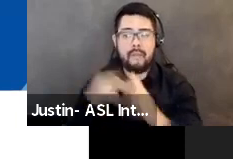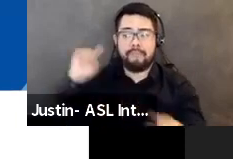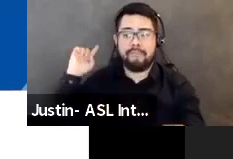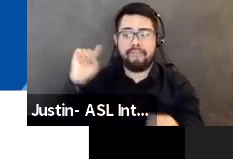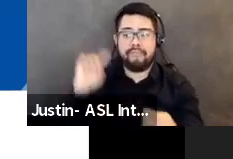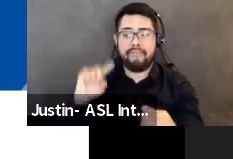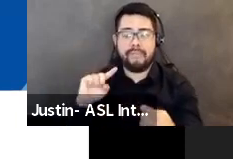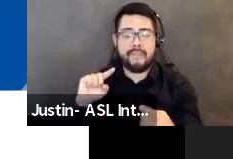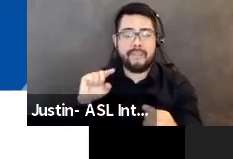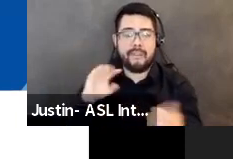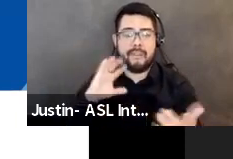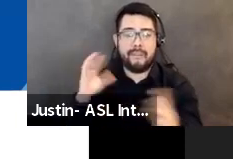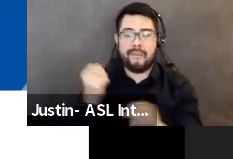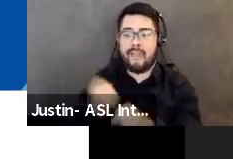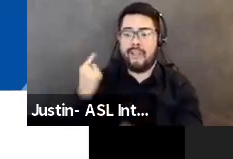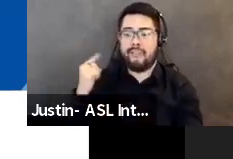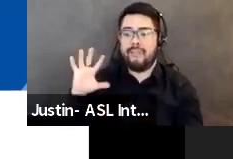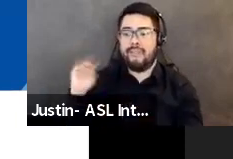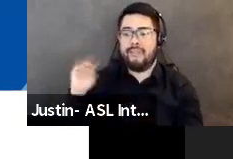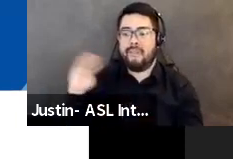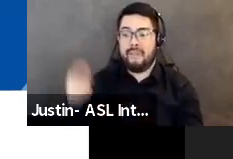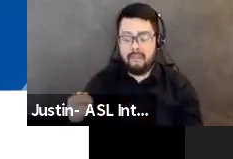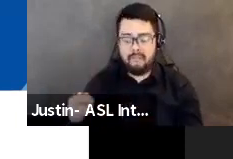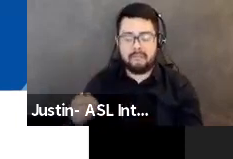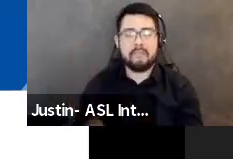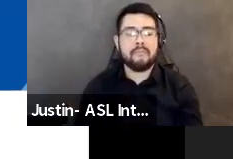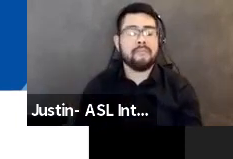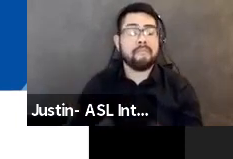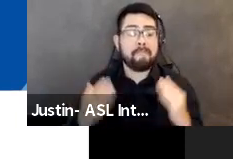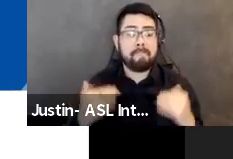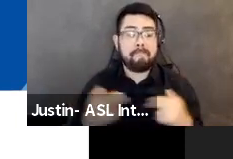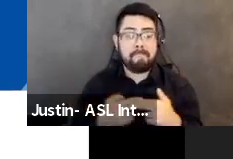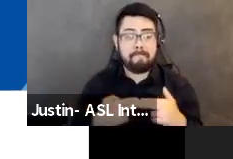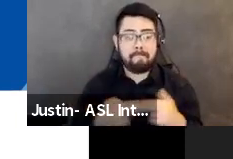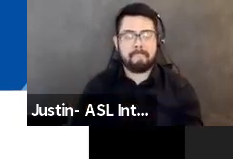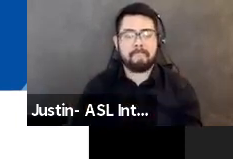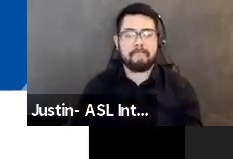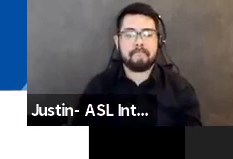budget by over 50 percent next slide